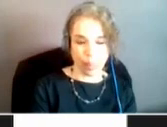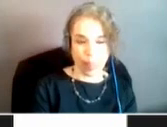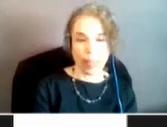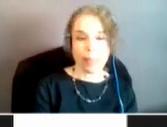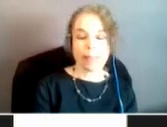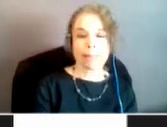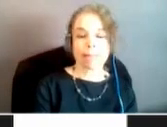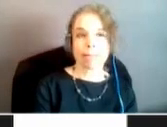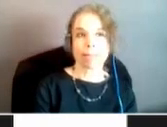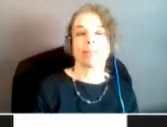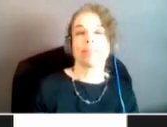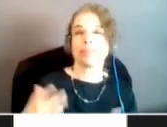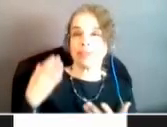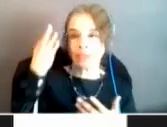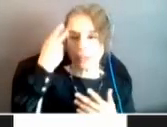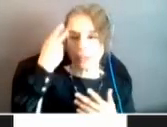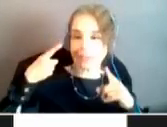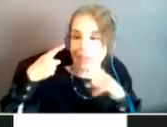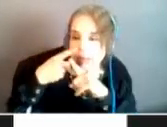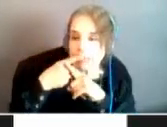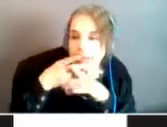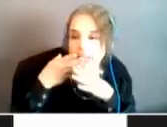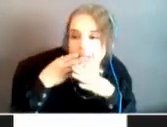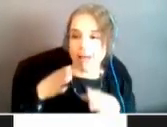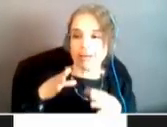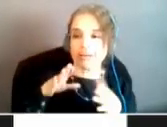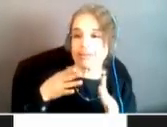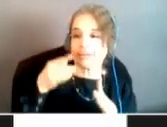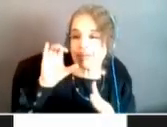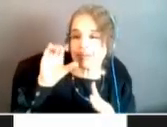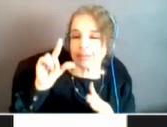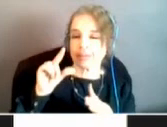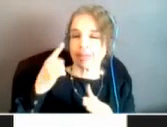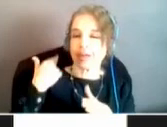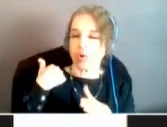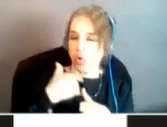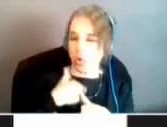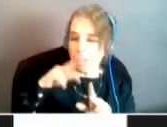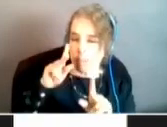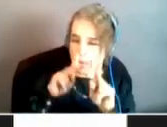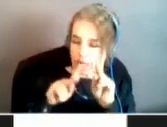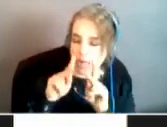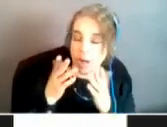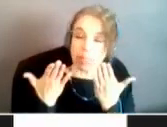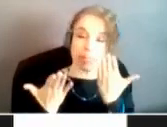And then, you know, we want to think about complicated grief. We need to assess for that in people that may